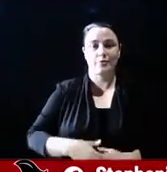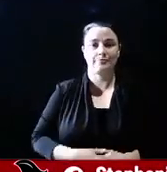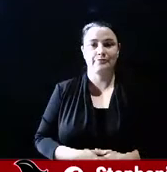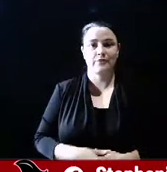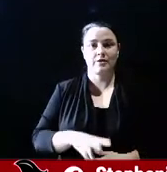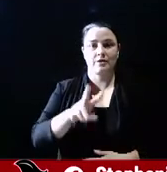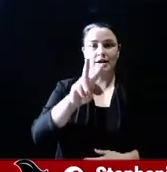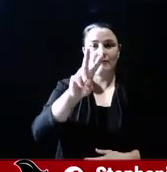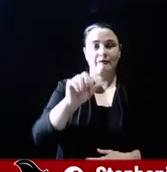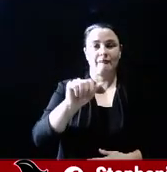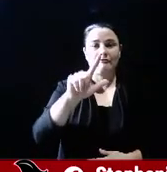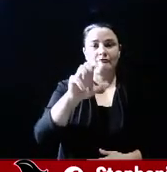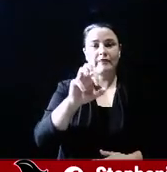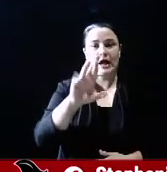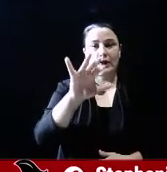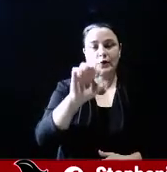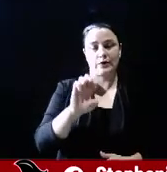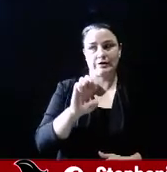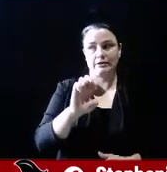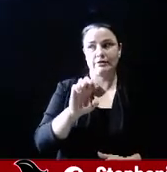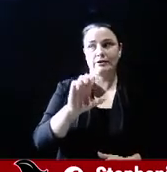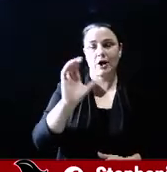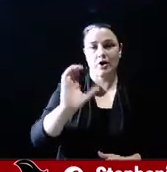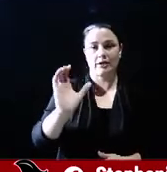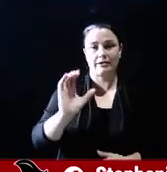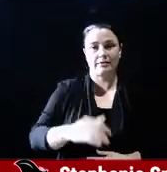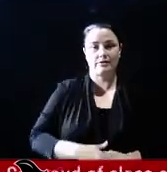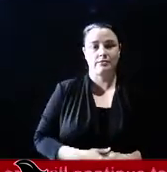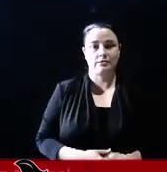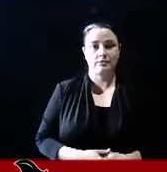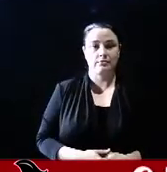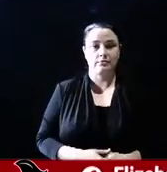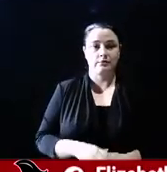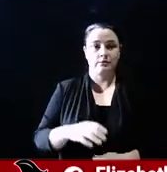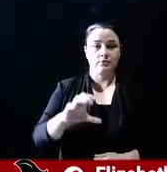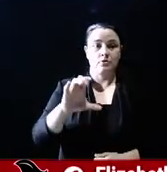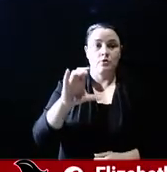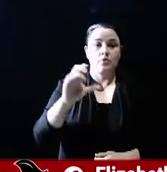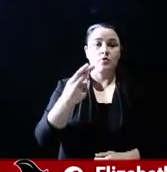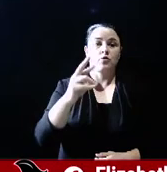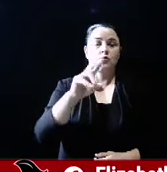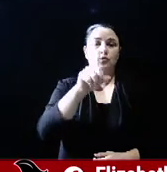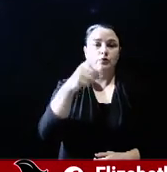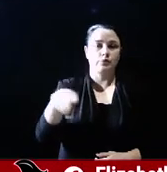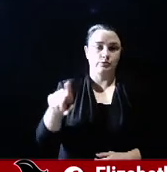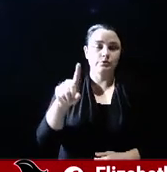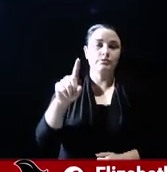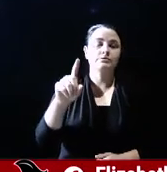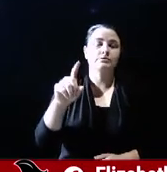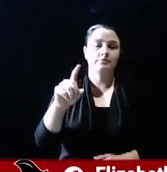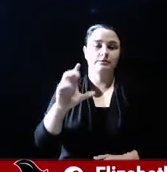Valerie Carrillo. Cruz Santiago Casamiro.